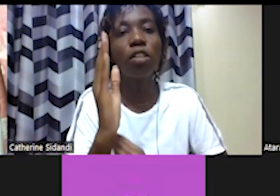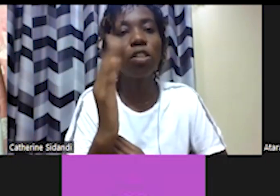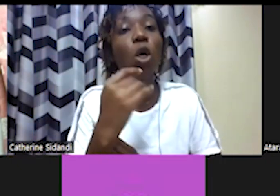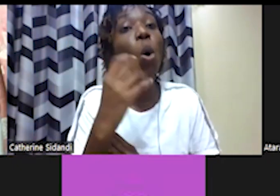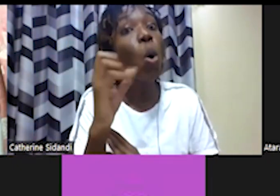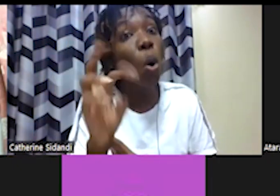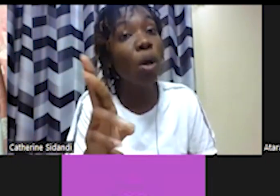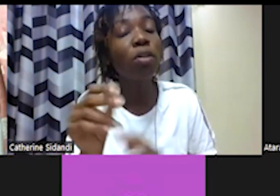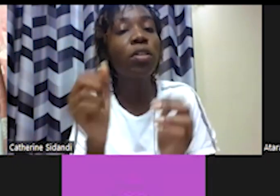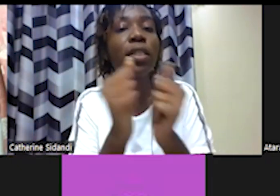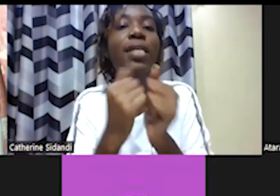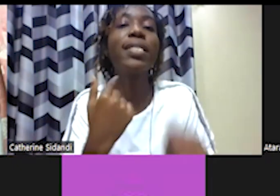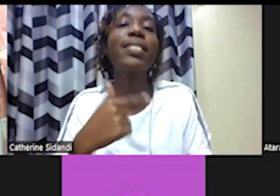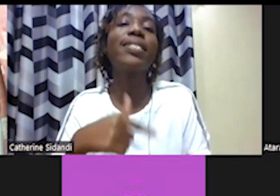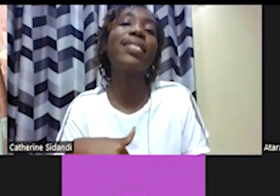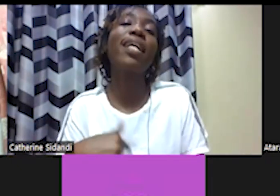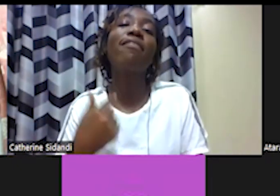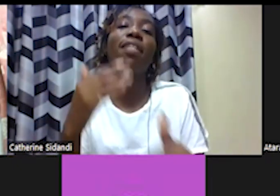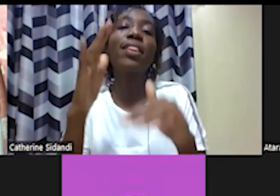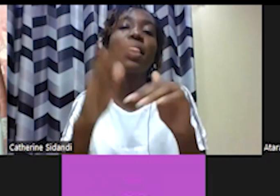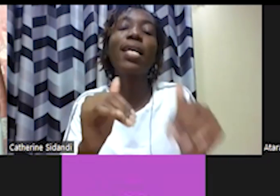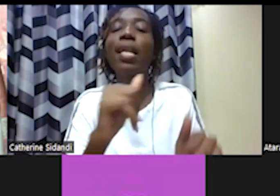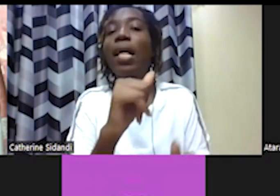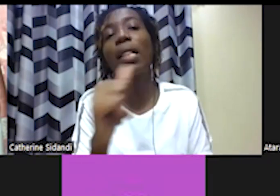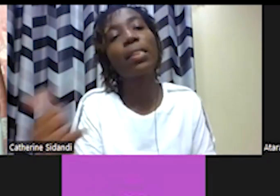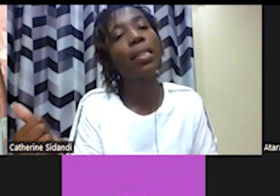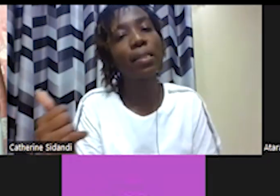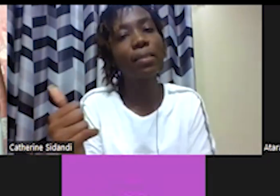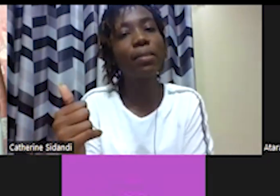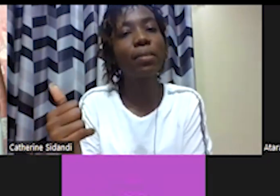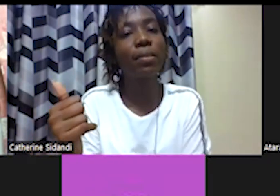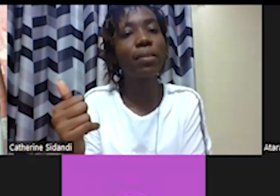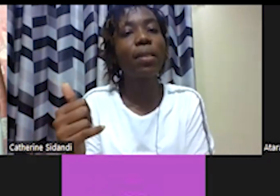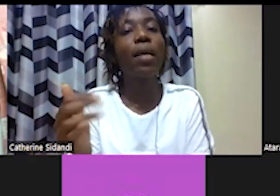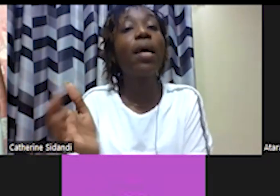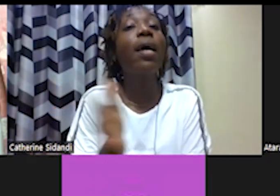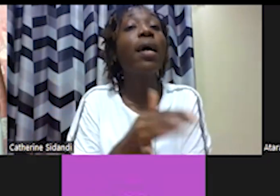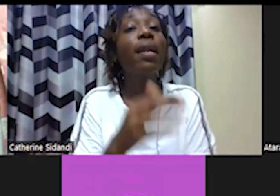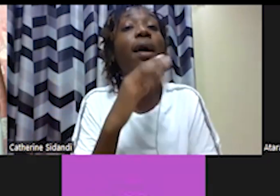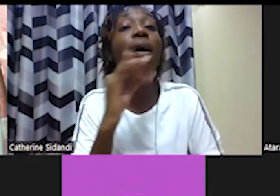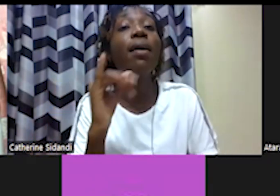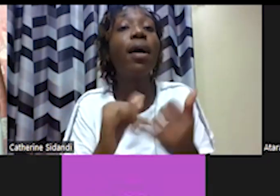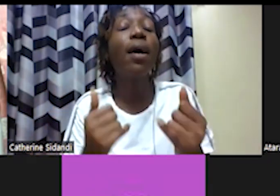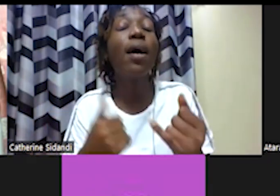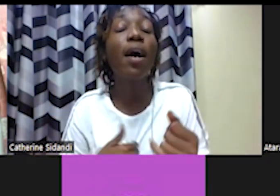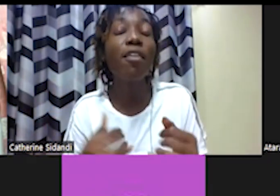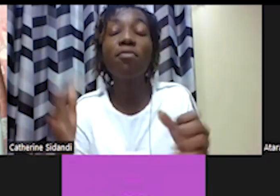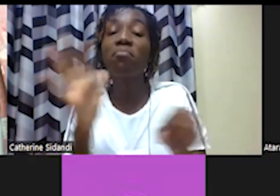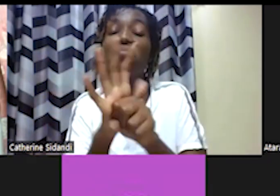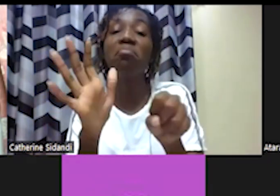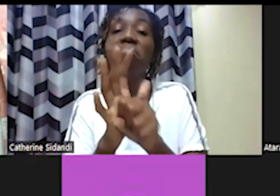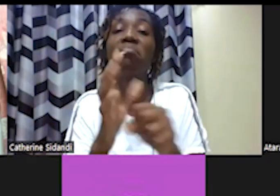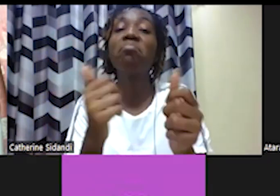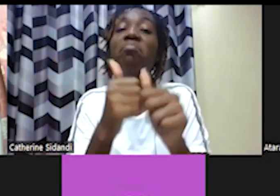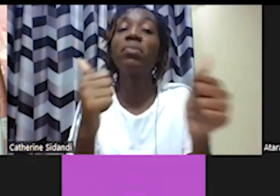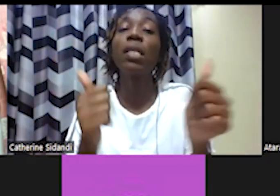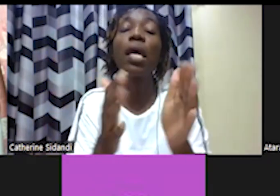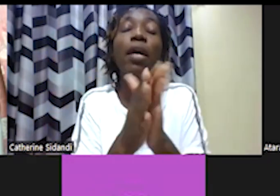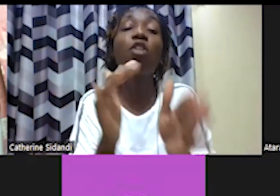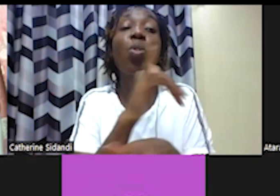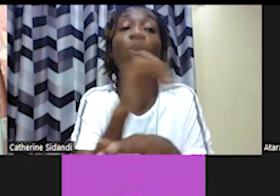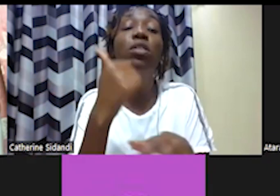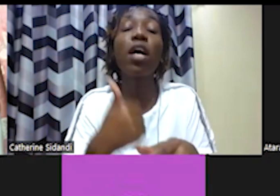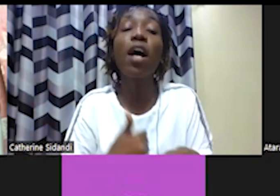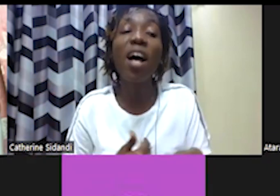with self than others. Those who have husbands have a lot of distraction. Those ones don't have any